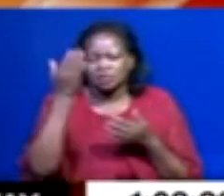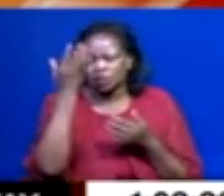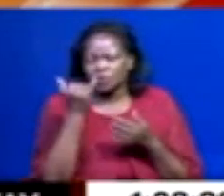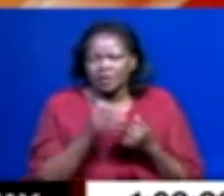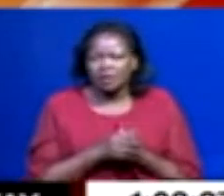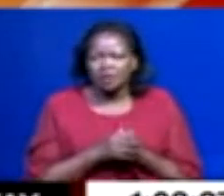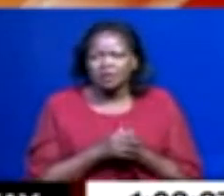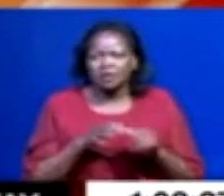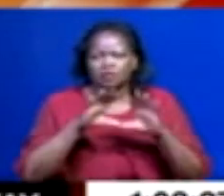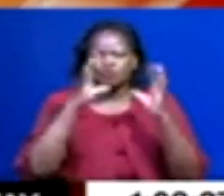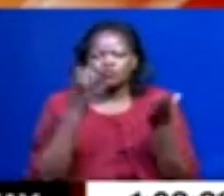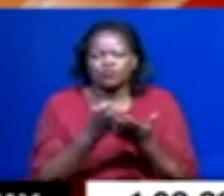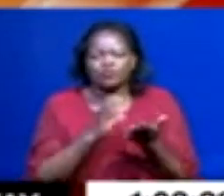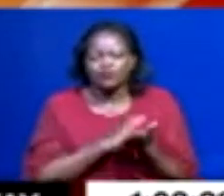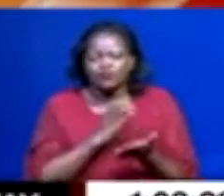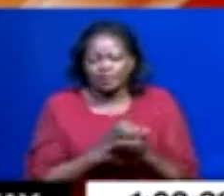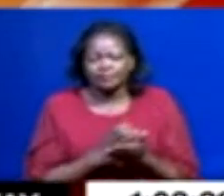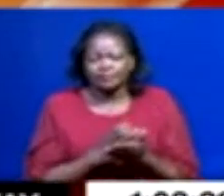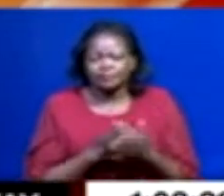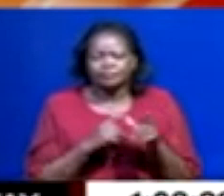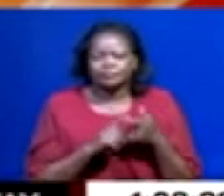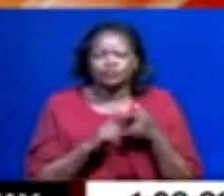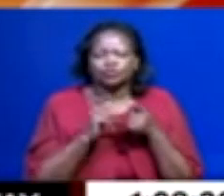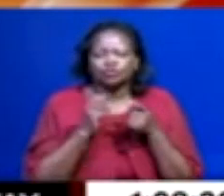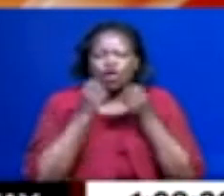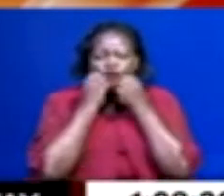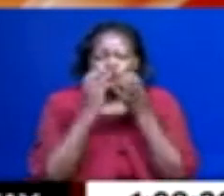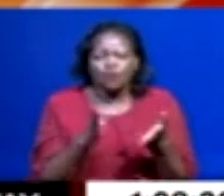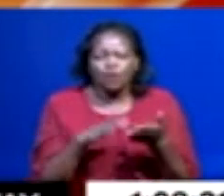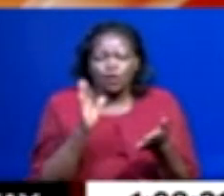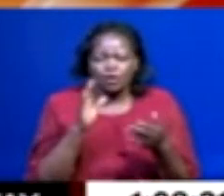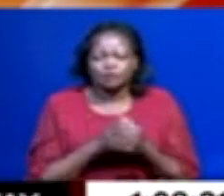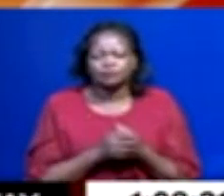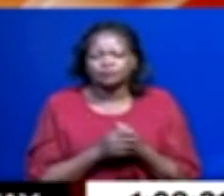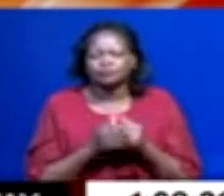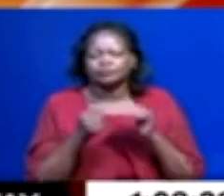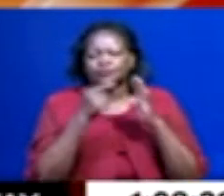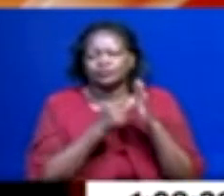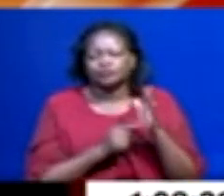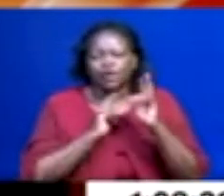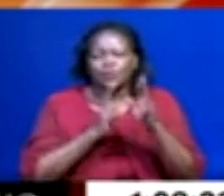the Global Fund. We'll be giving you a much comprehensive and detailed report in our subsequent bulletin.